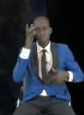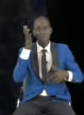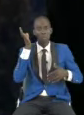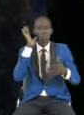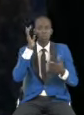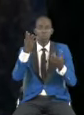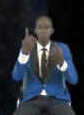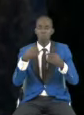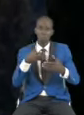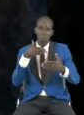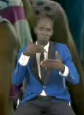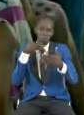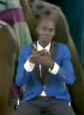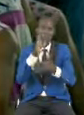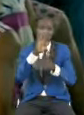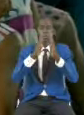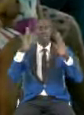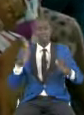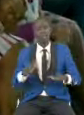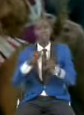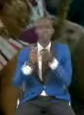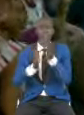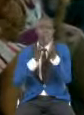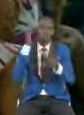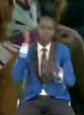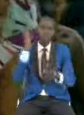in Jesus' name.